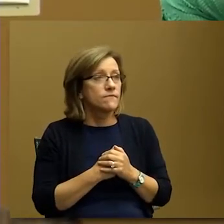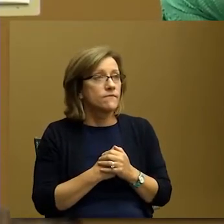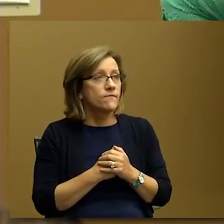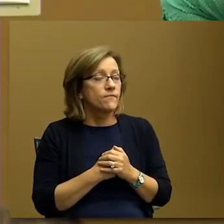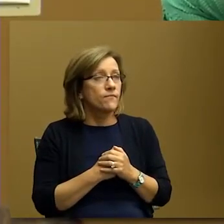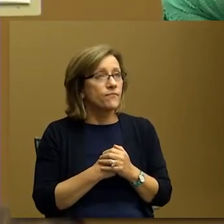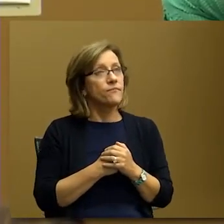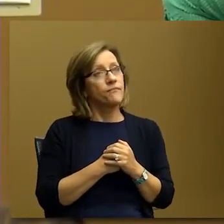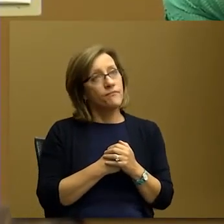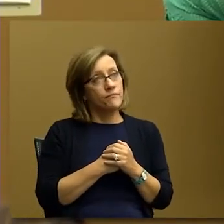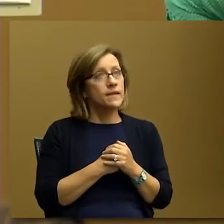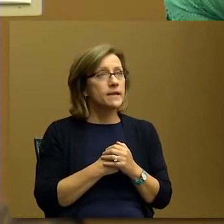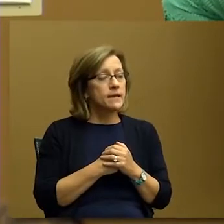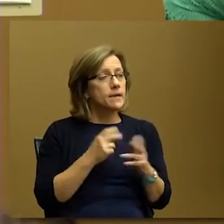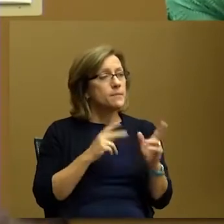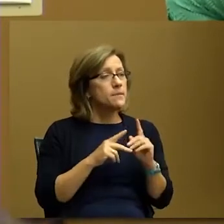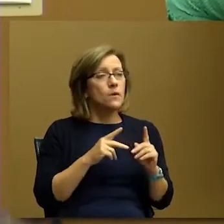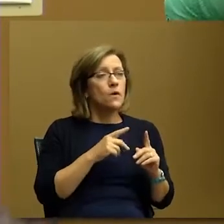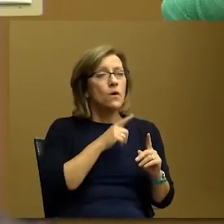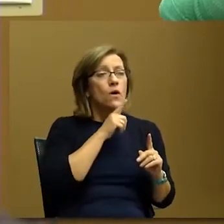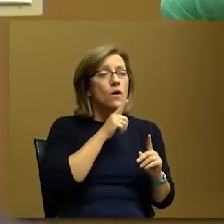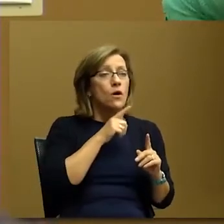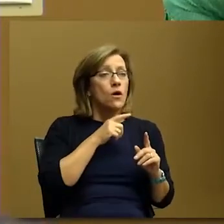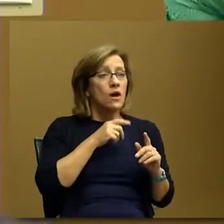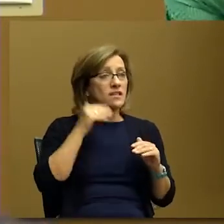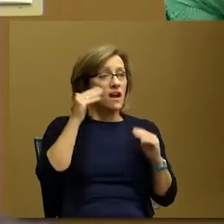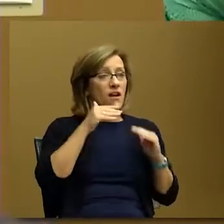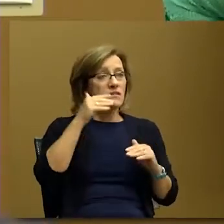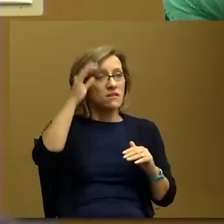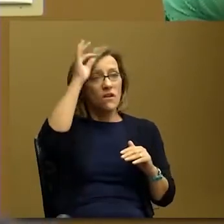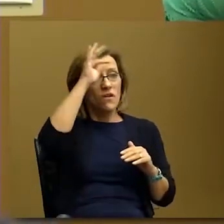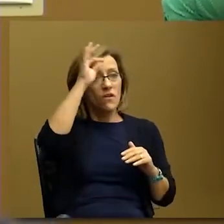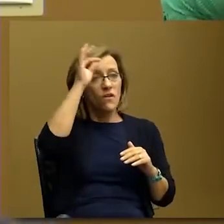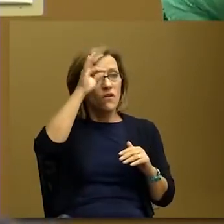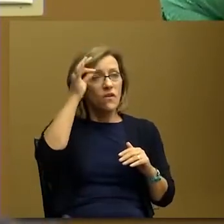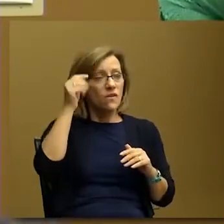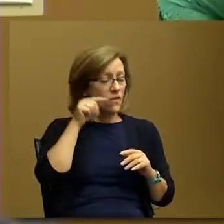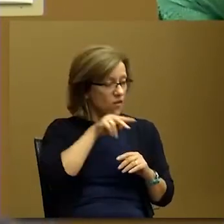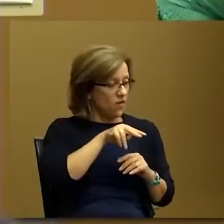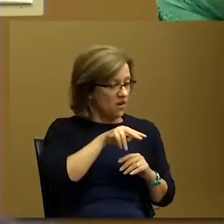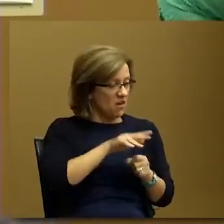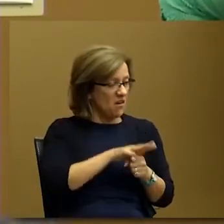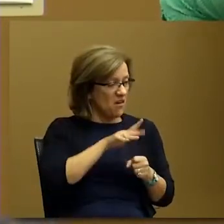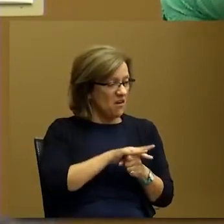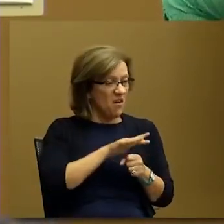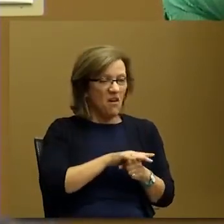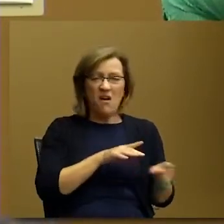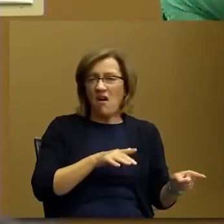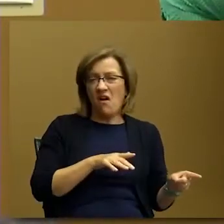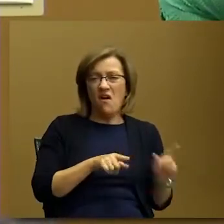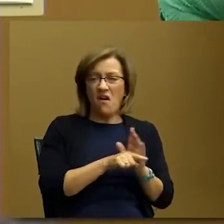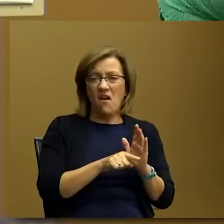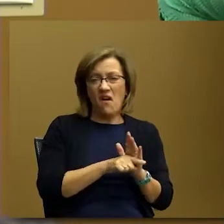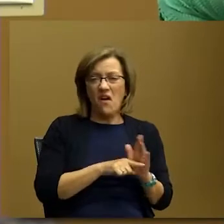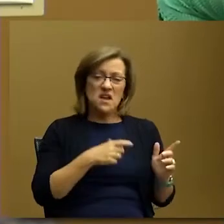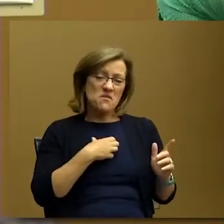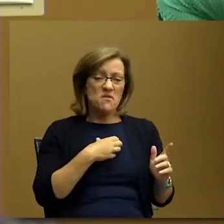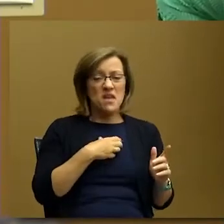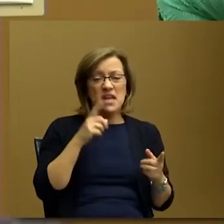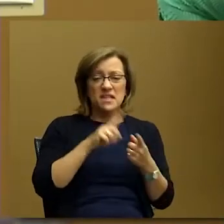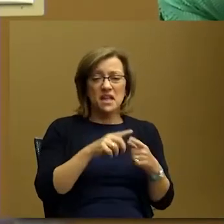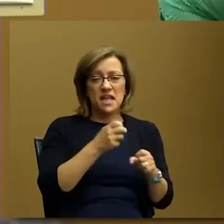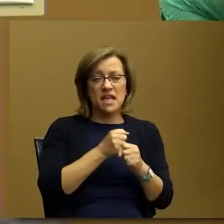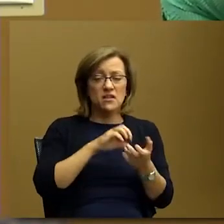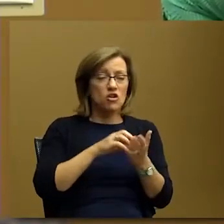understand think of it in the negative way. This kid's tantruming because he wants a cookie. Right. And